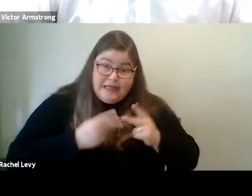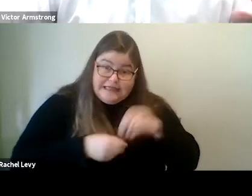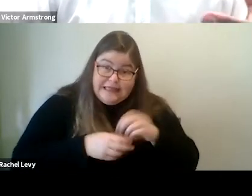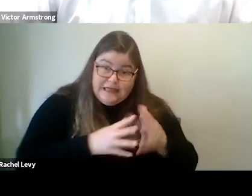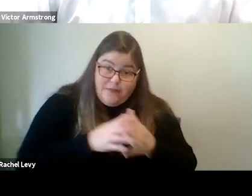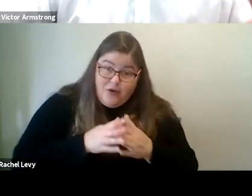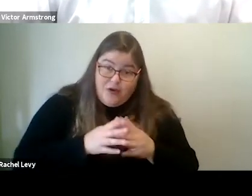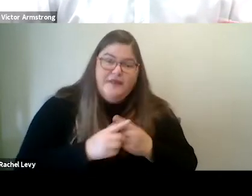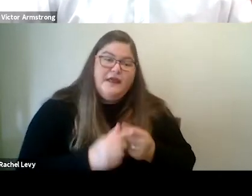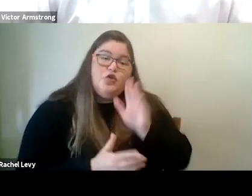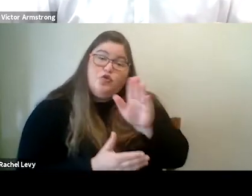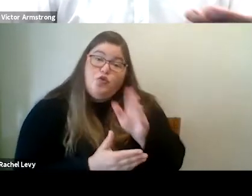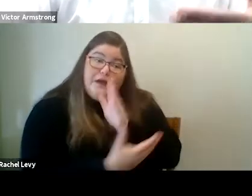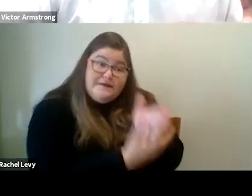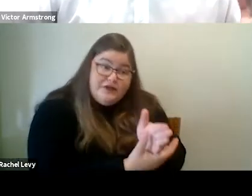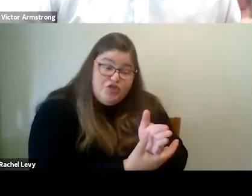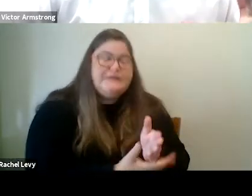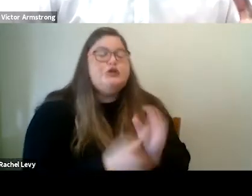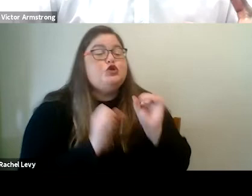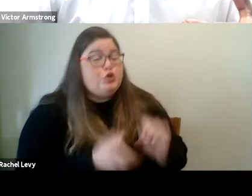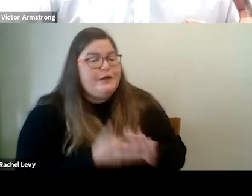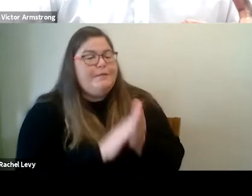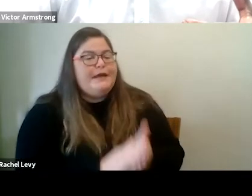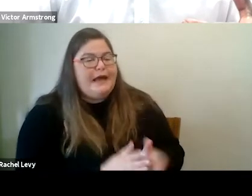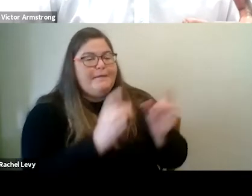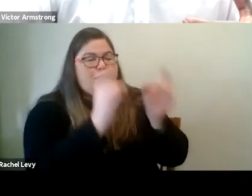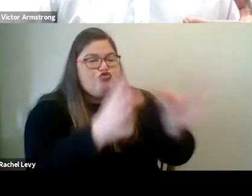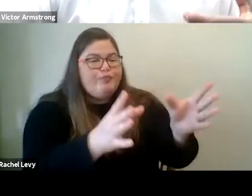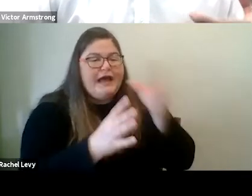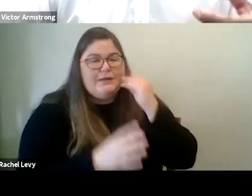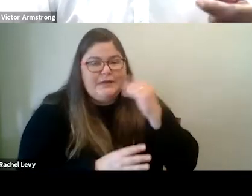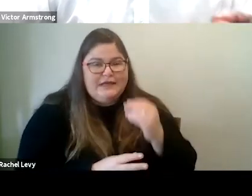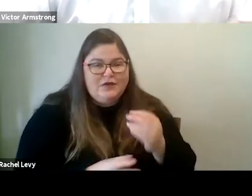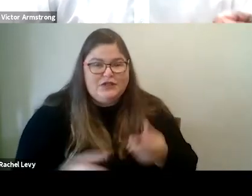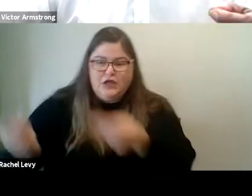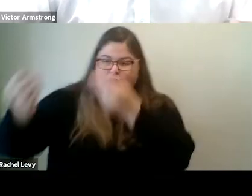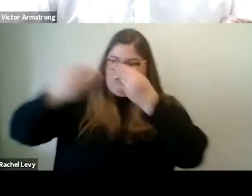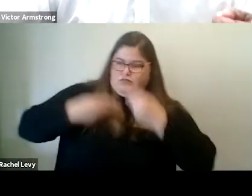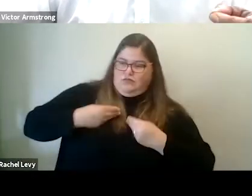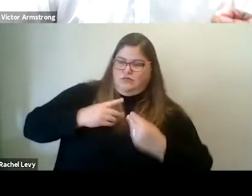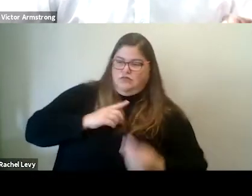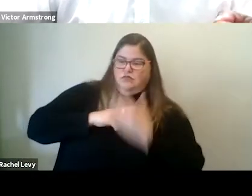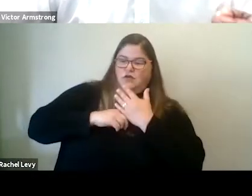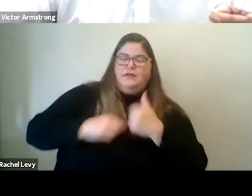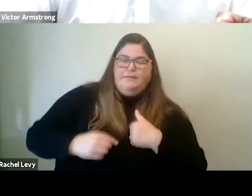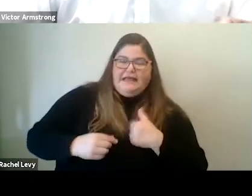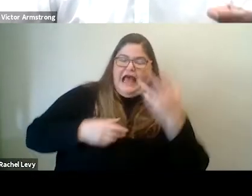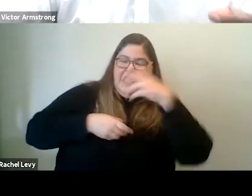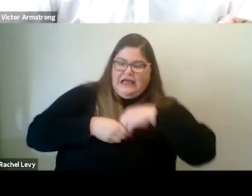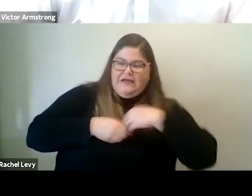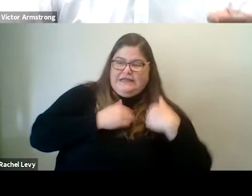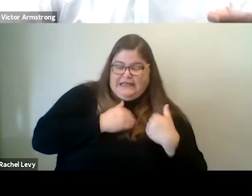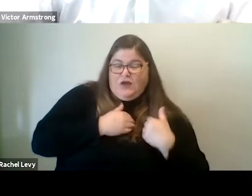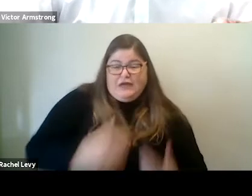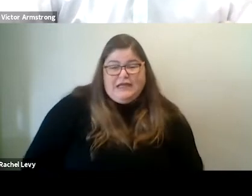fact become another traumatic experience that I have to carry. Building cultural humility in our system via 988